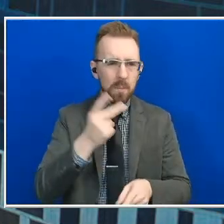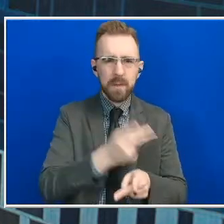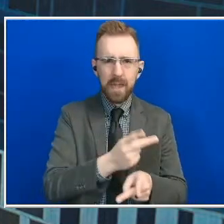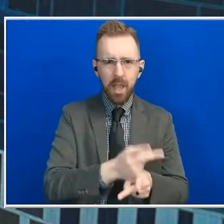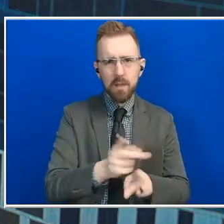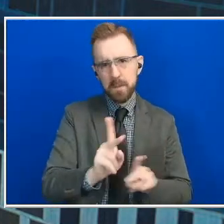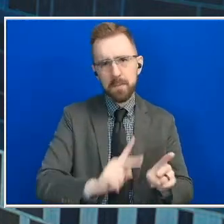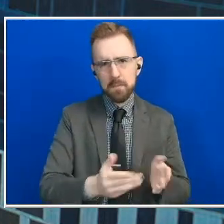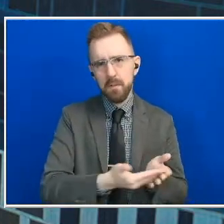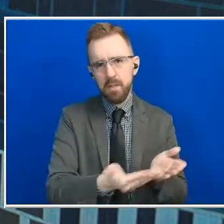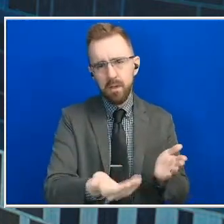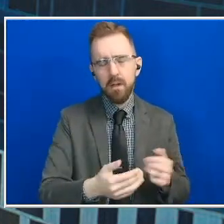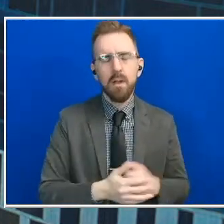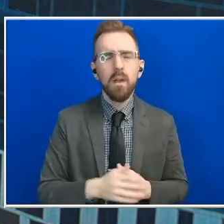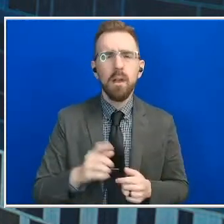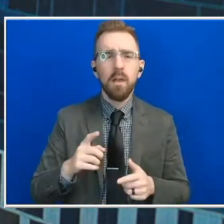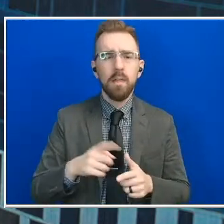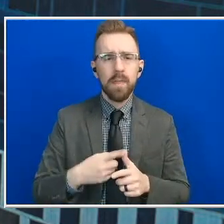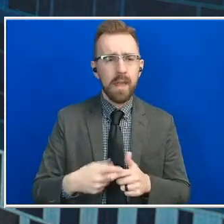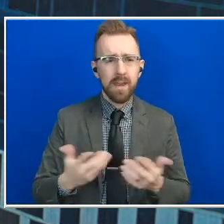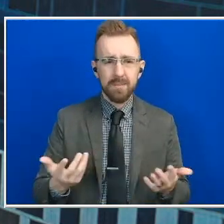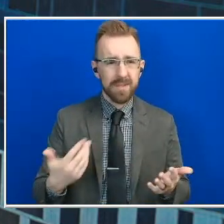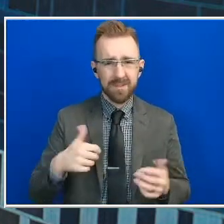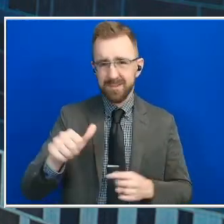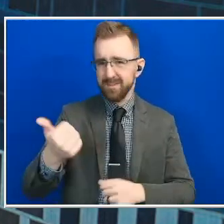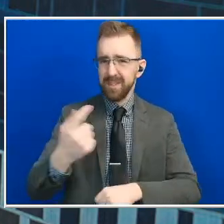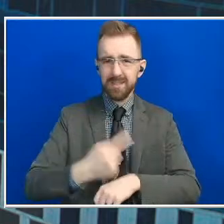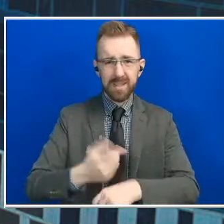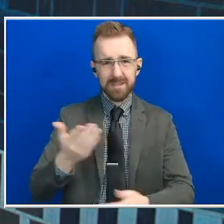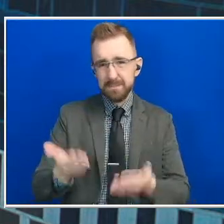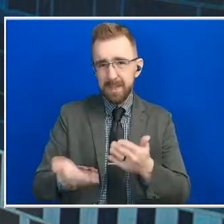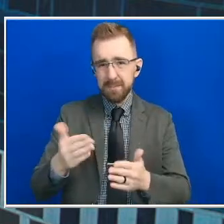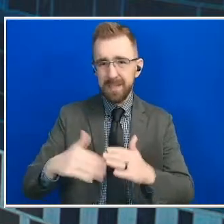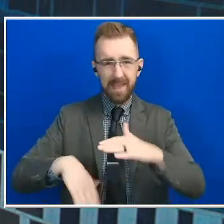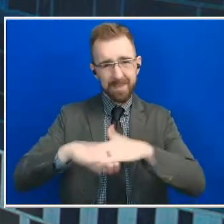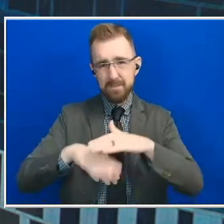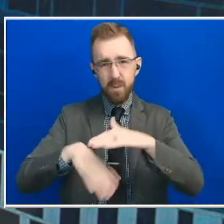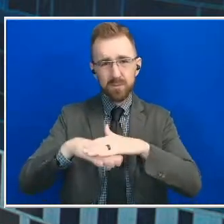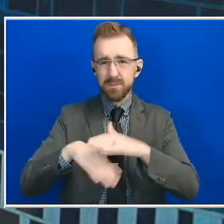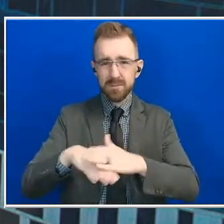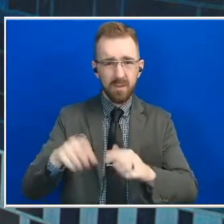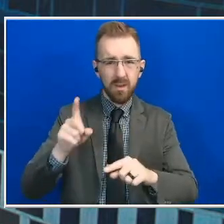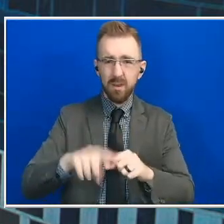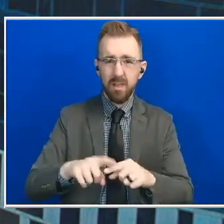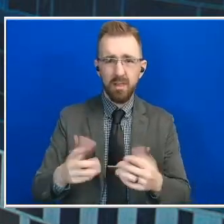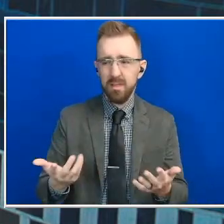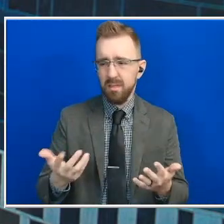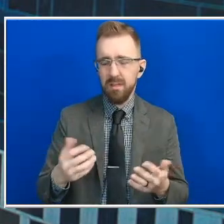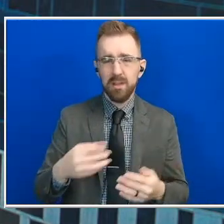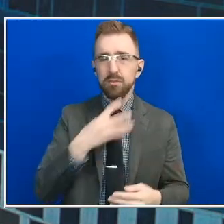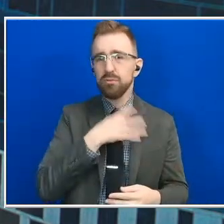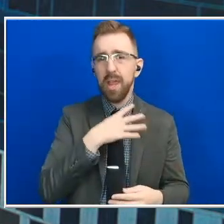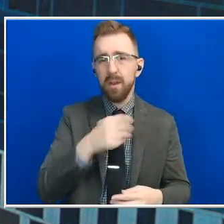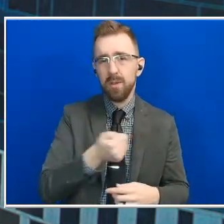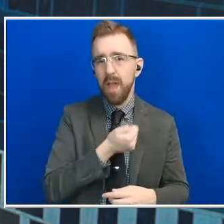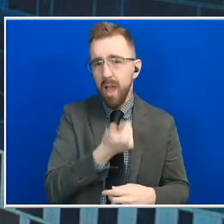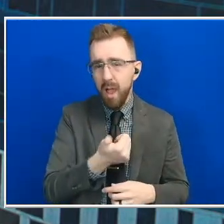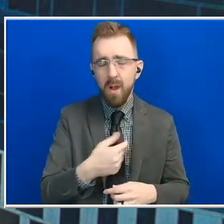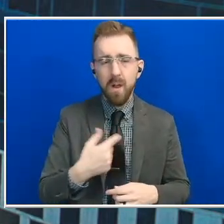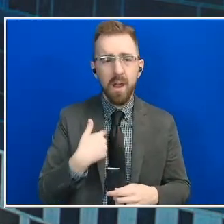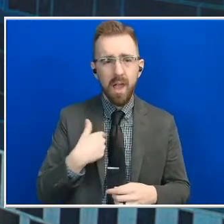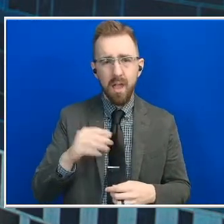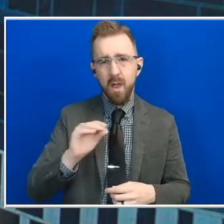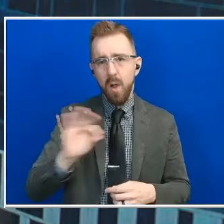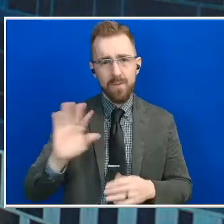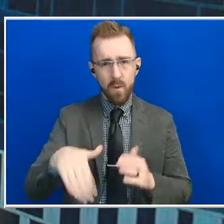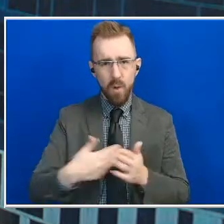And then, 10 days maybe tops until the drain was out and I was off, all the stitches were out and I was off